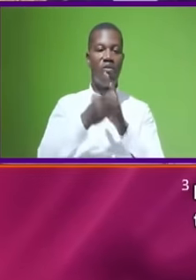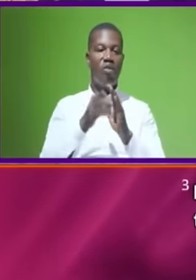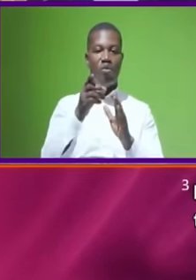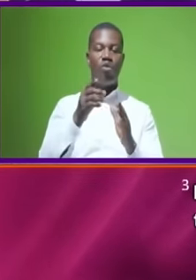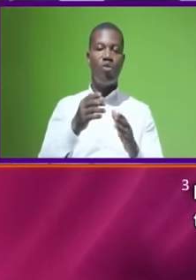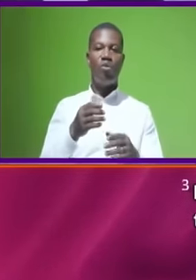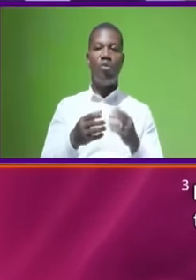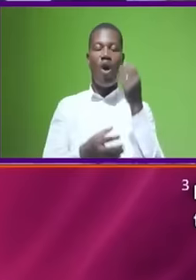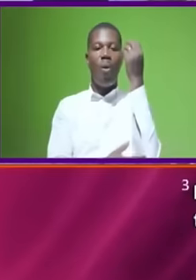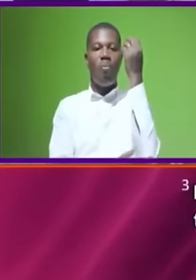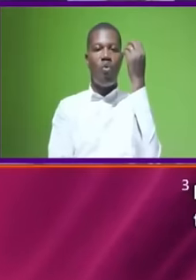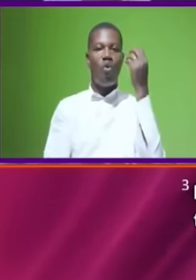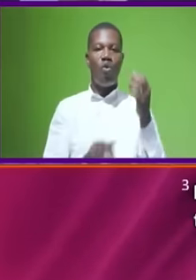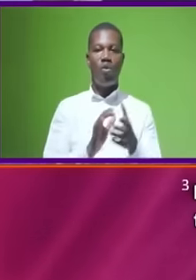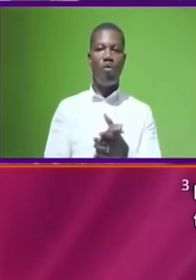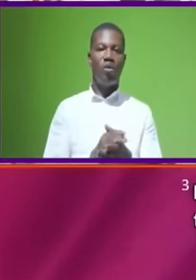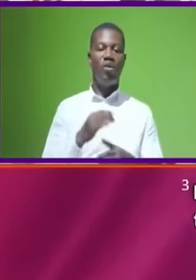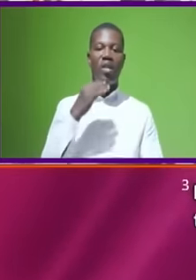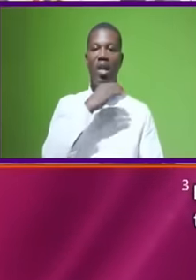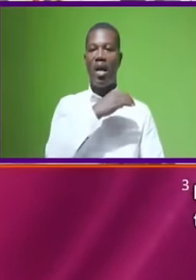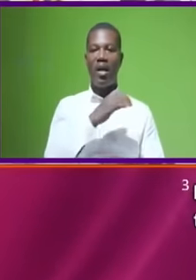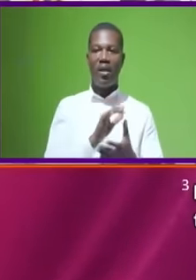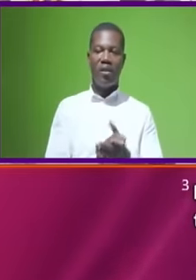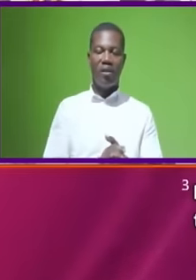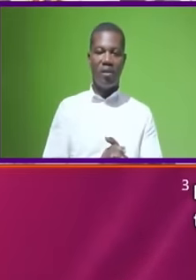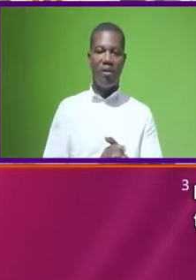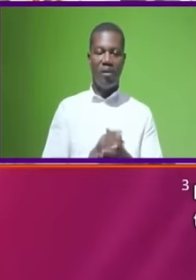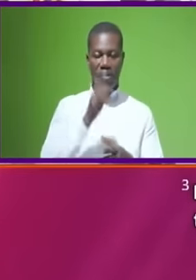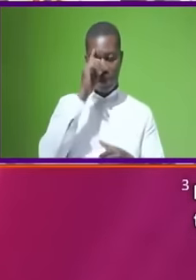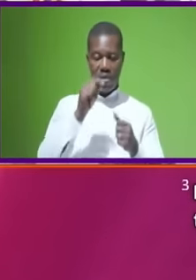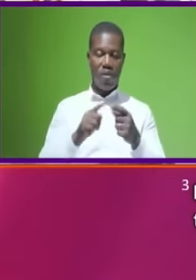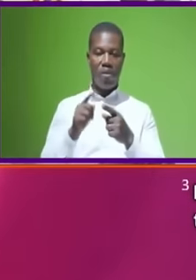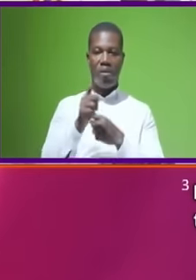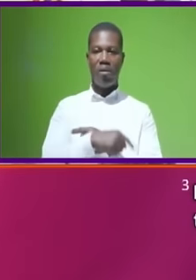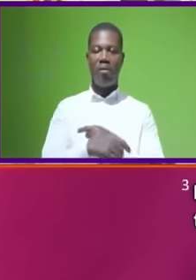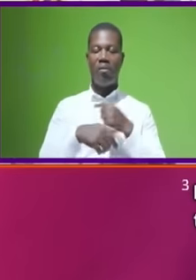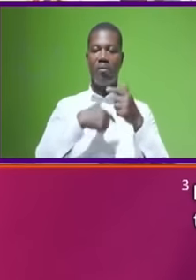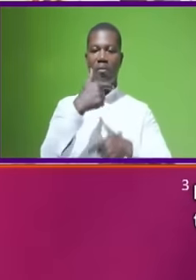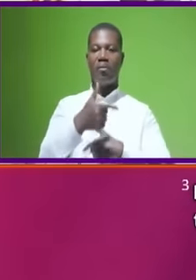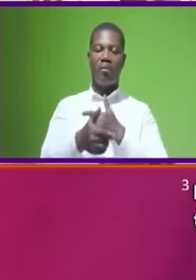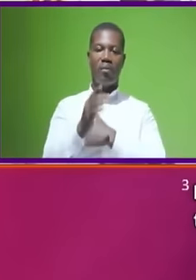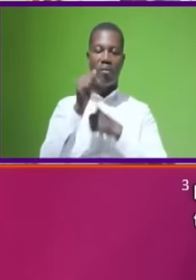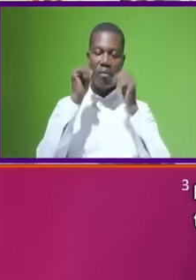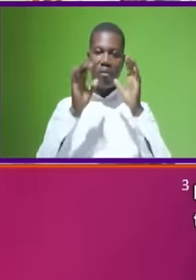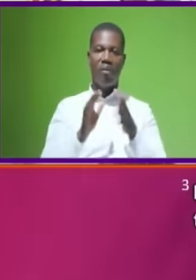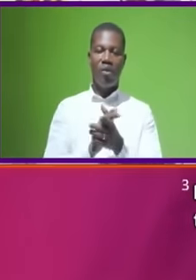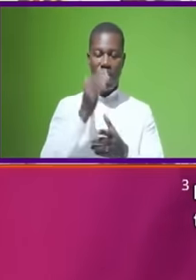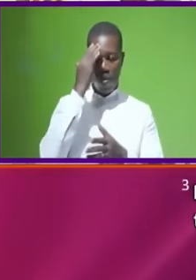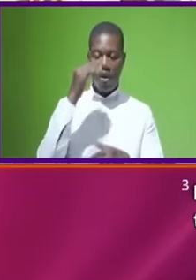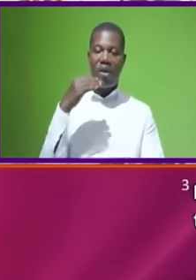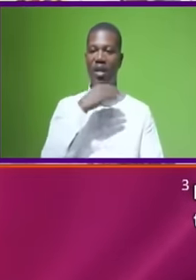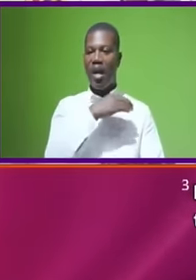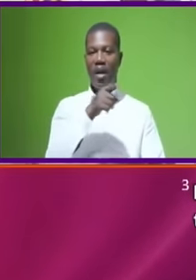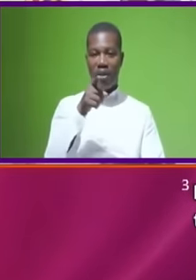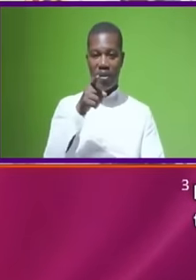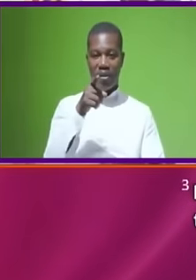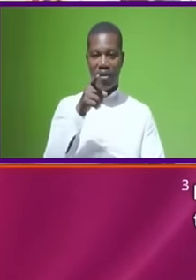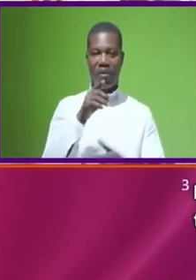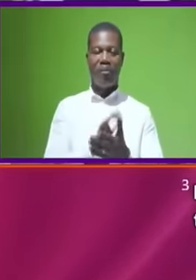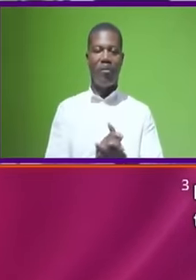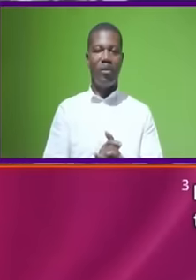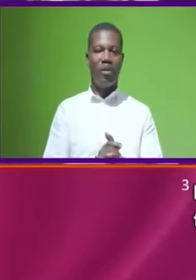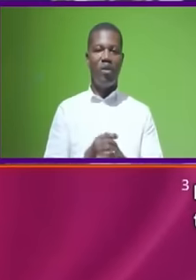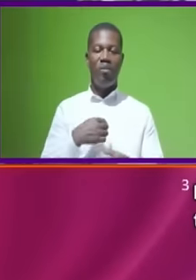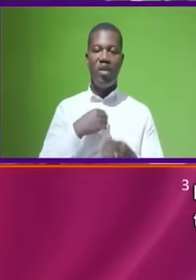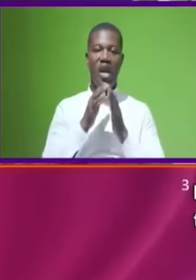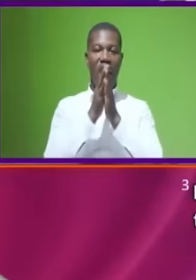Why should you lie? Because today, Adum Nyami has blessed you, but then you've got to pick a form. Why should you lie? Maybe